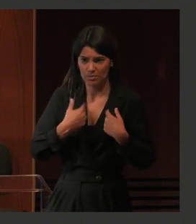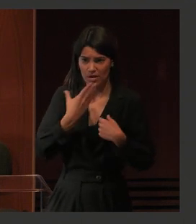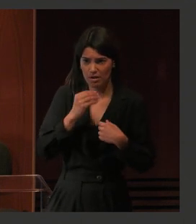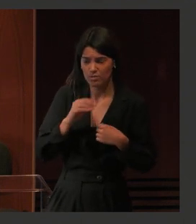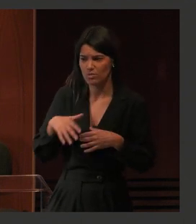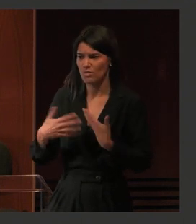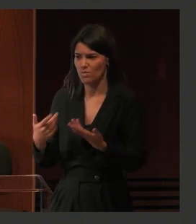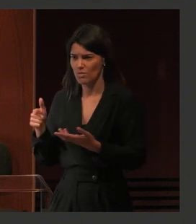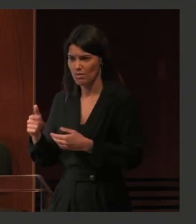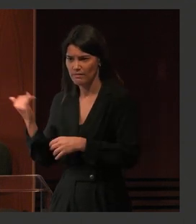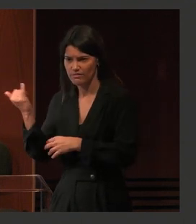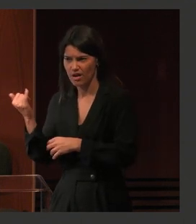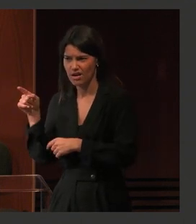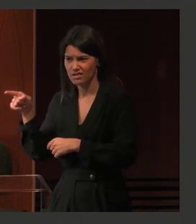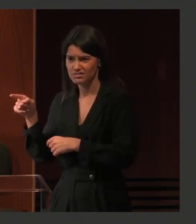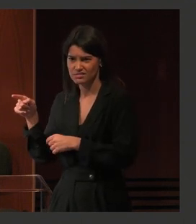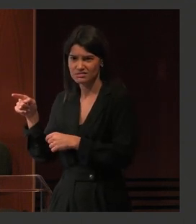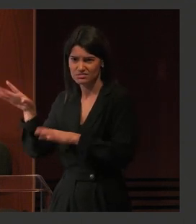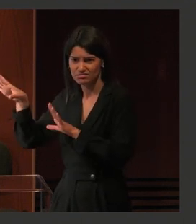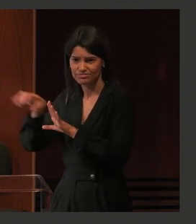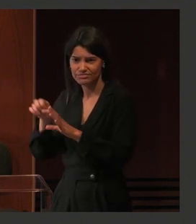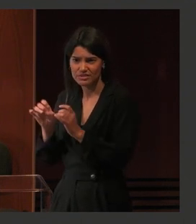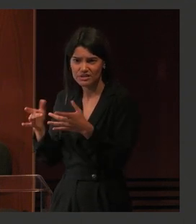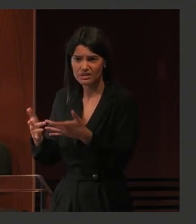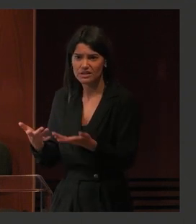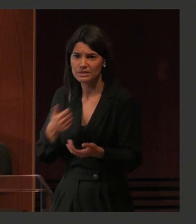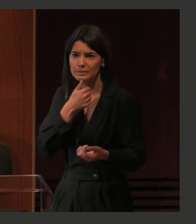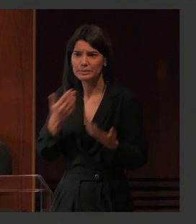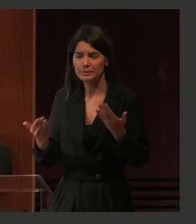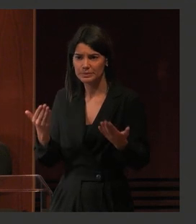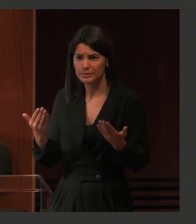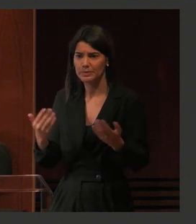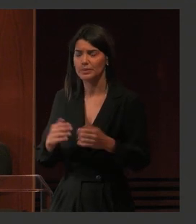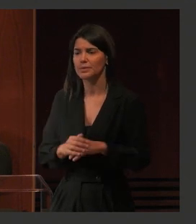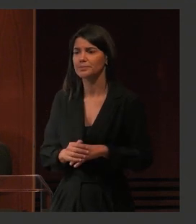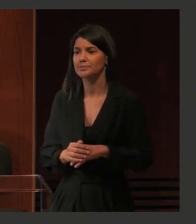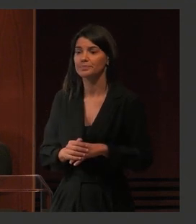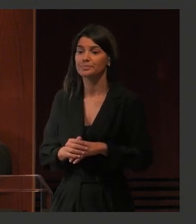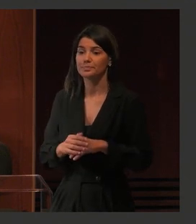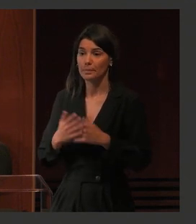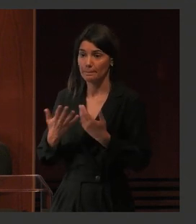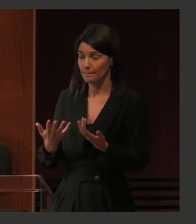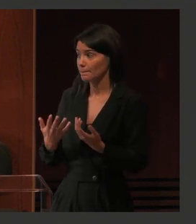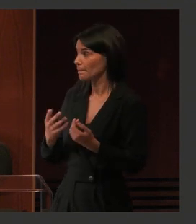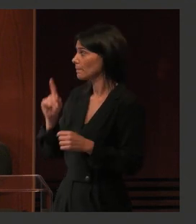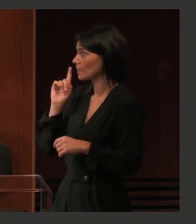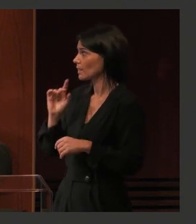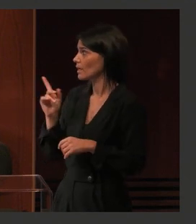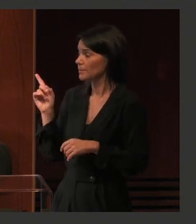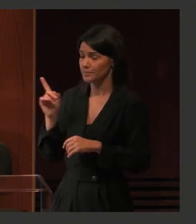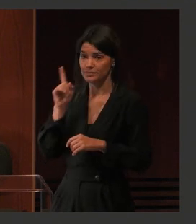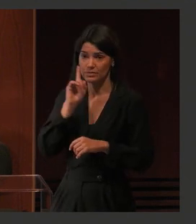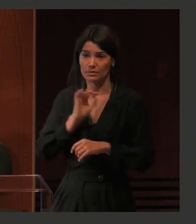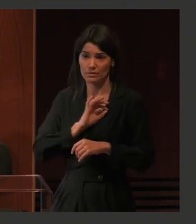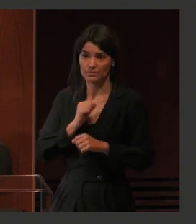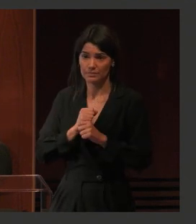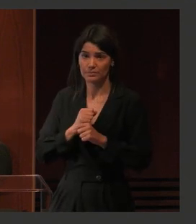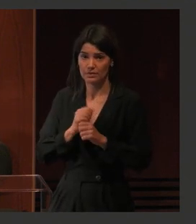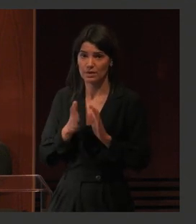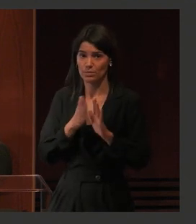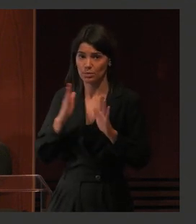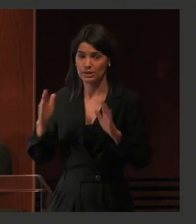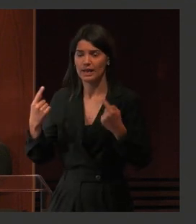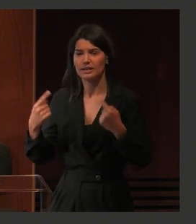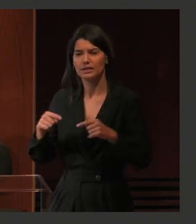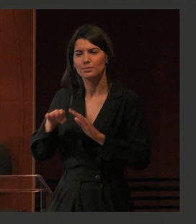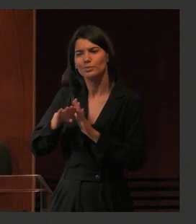Elizabeth Hutchinson. She is a librarian, and she has a chat, a podcast on artificial intelligence